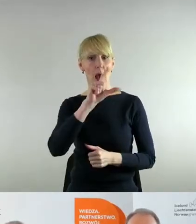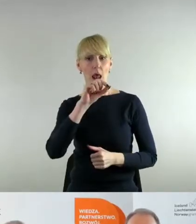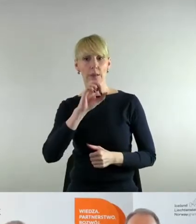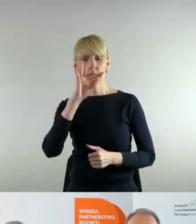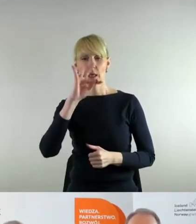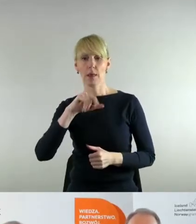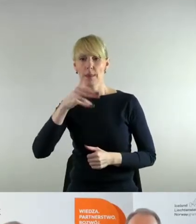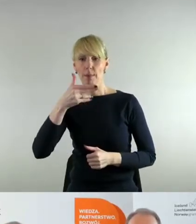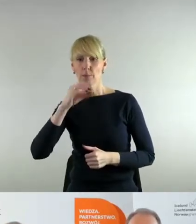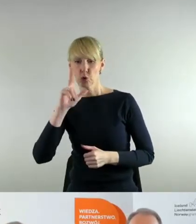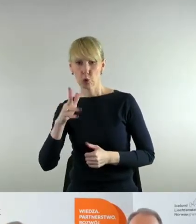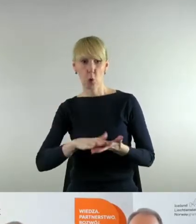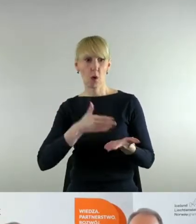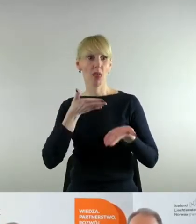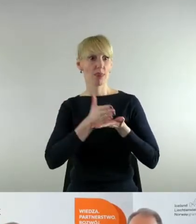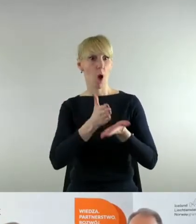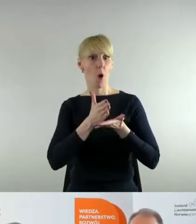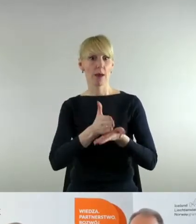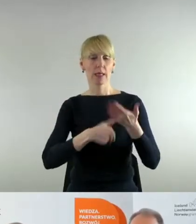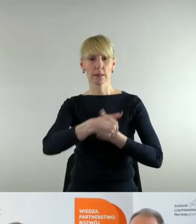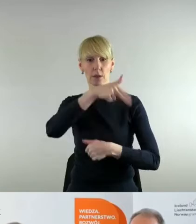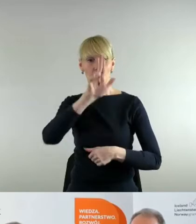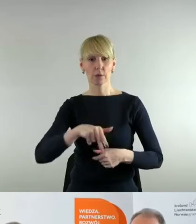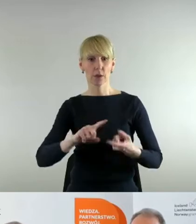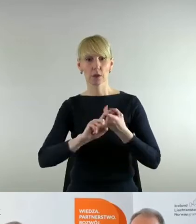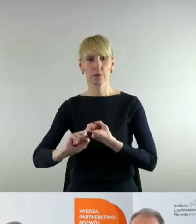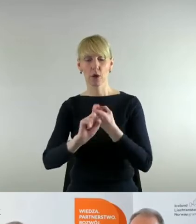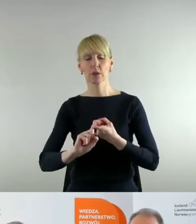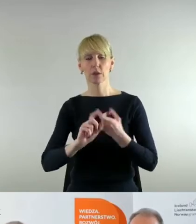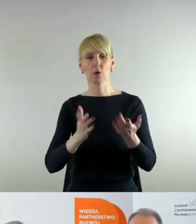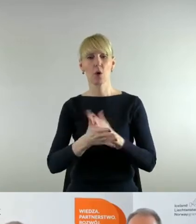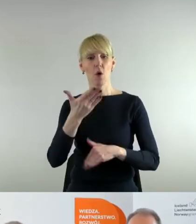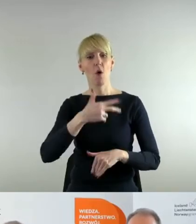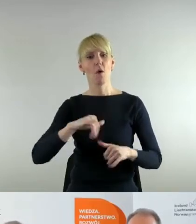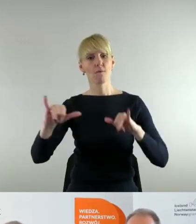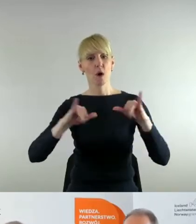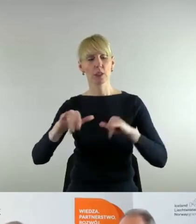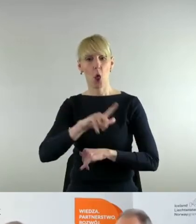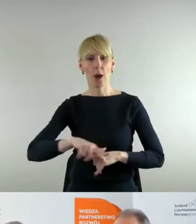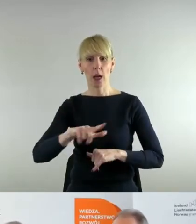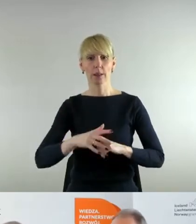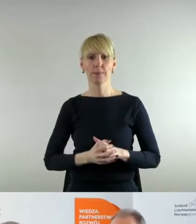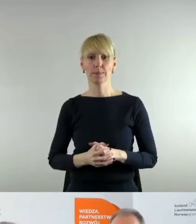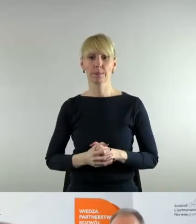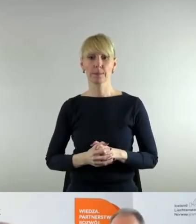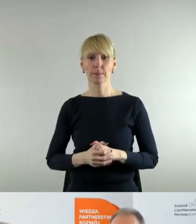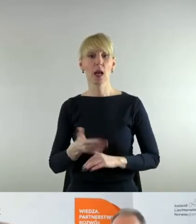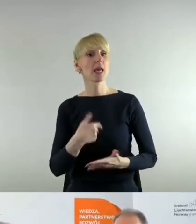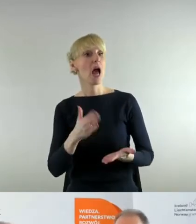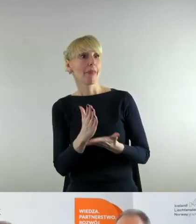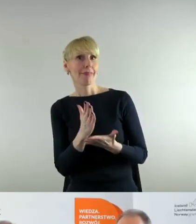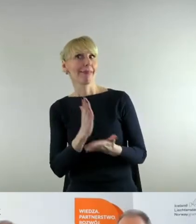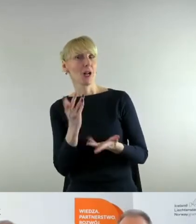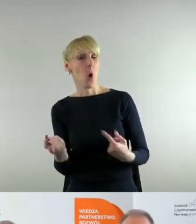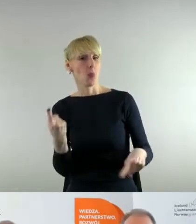floor to Mr. Alexander Tymczuk, Councillor of the Norwegian Association of Local